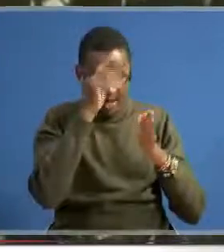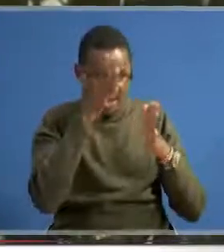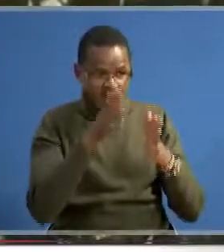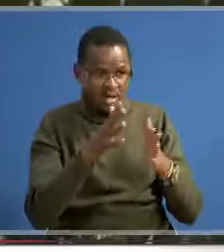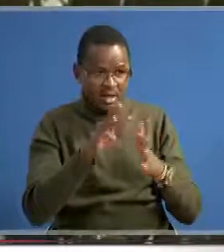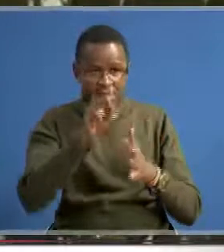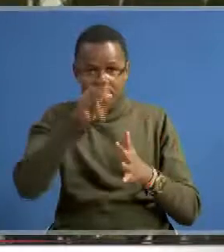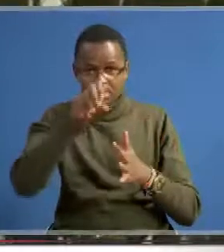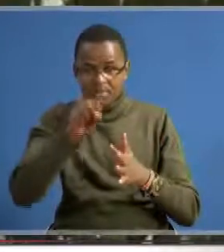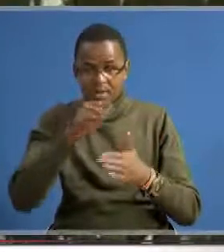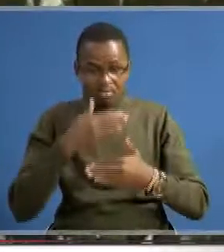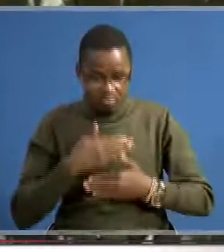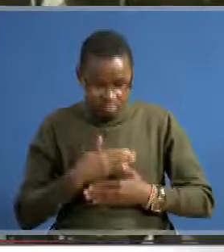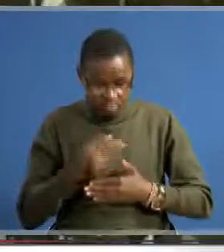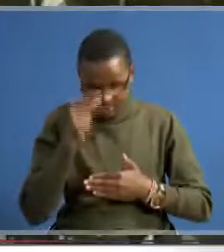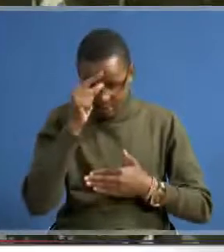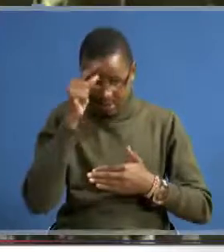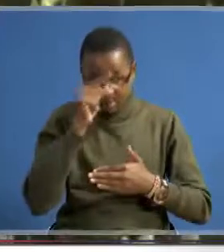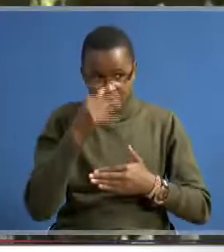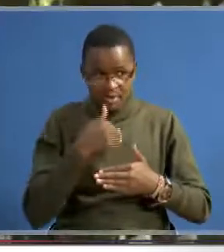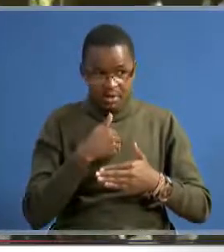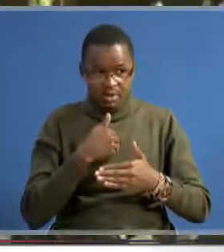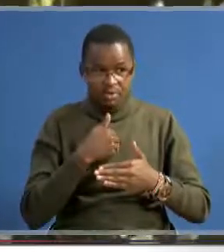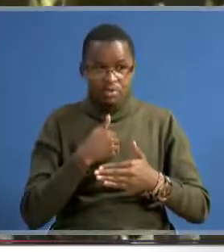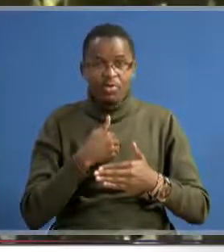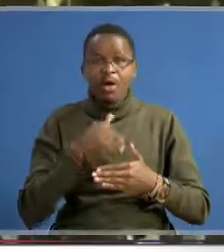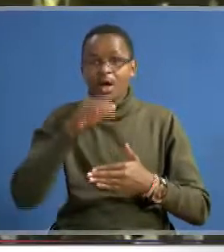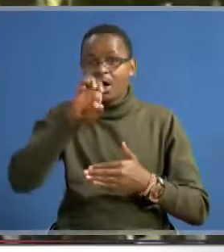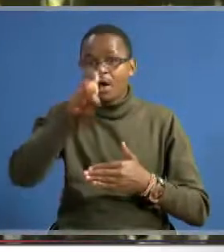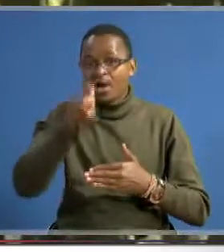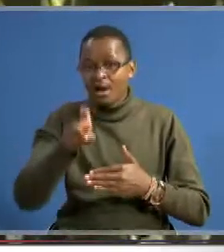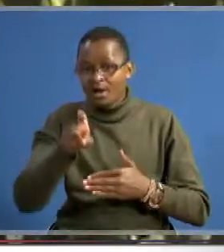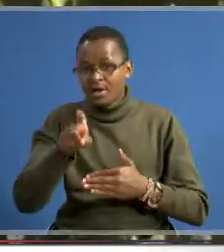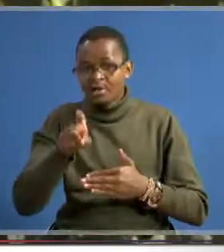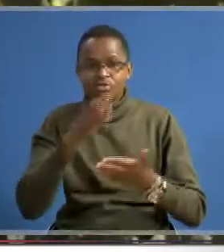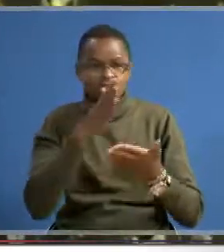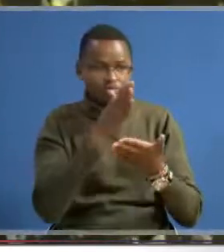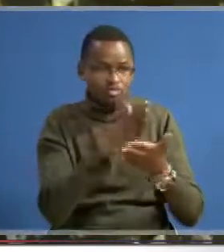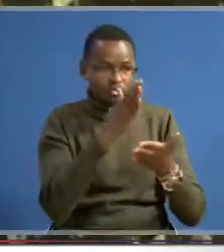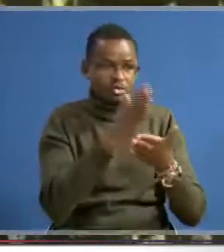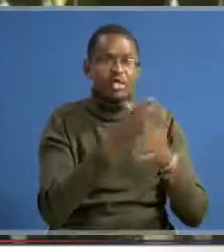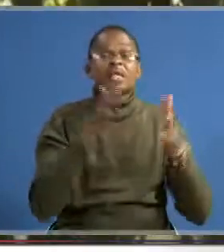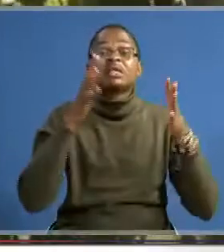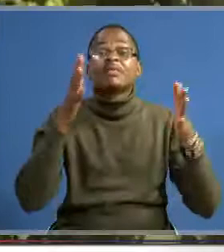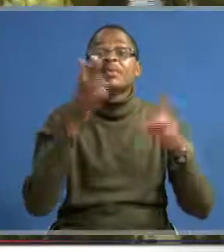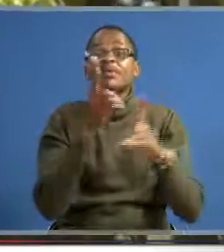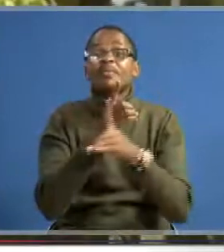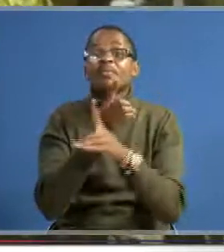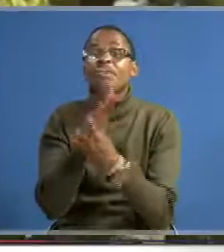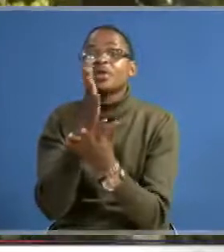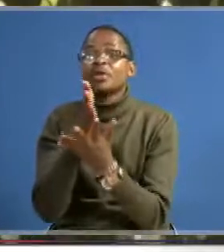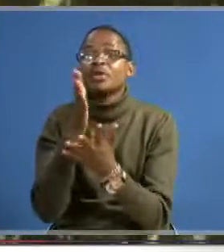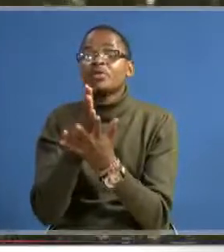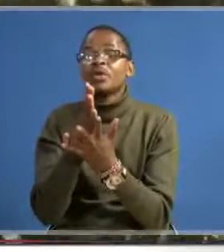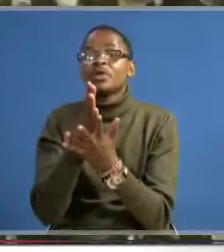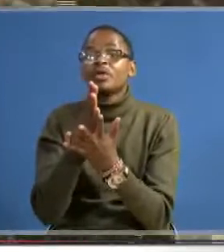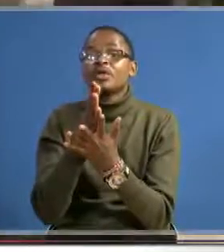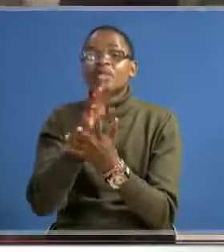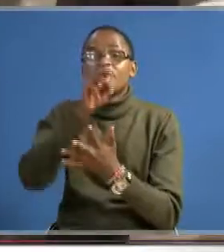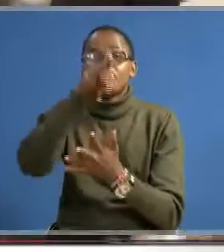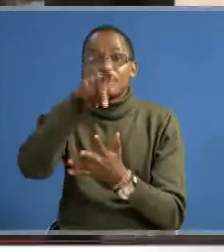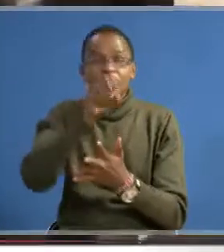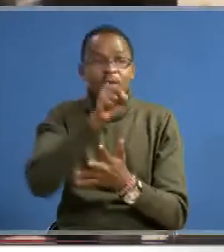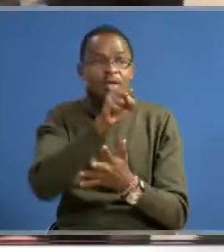MP is called honorable. A governor is called Your Excellency. So definitely, there's a big difference between being a member of